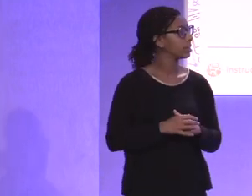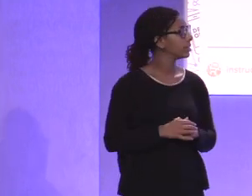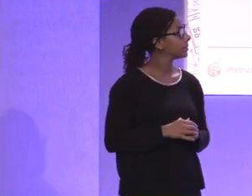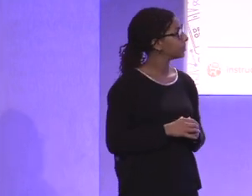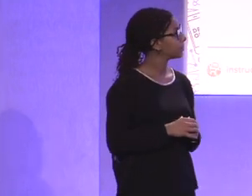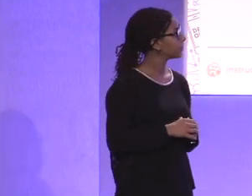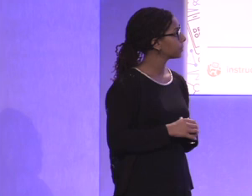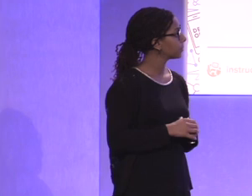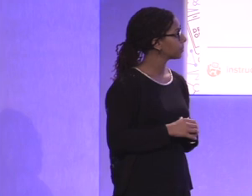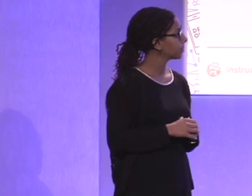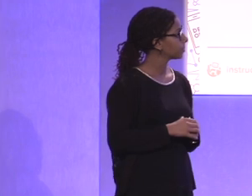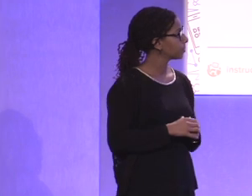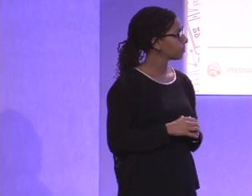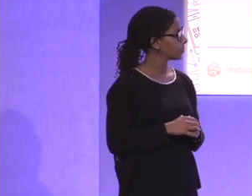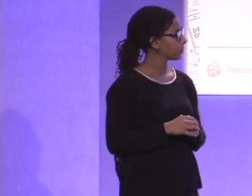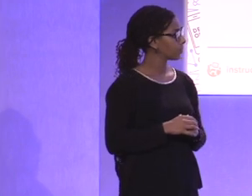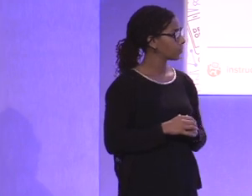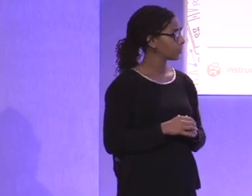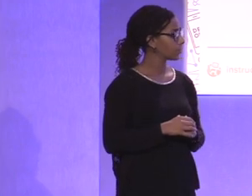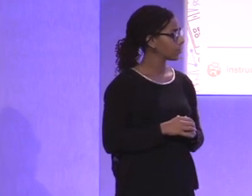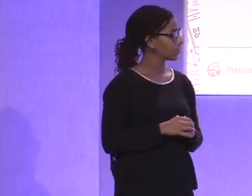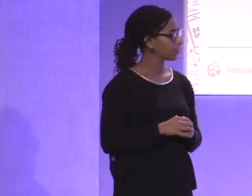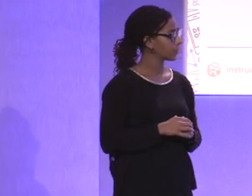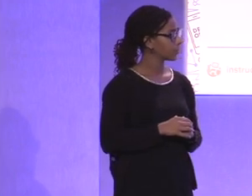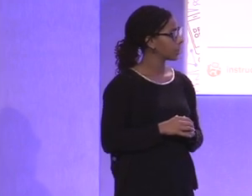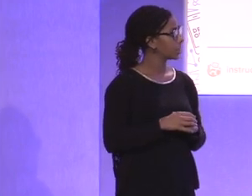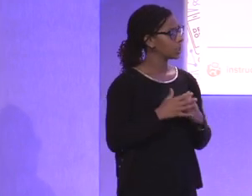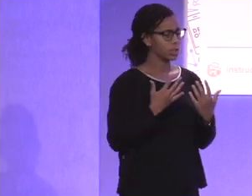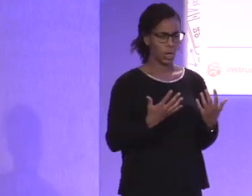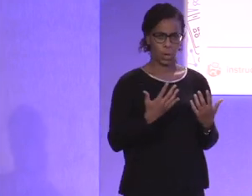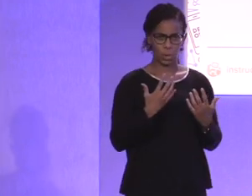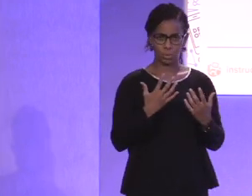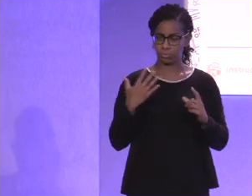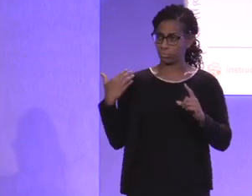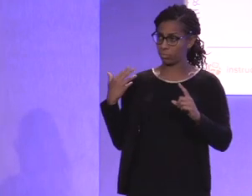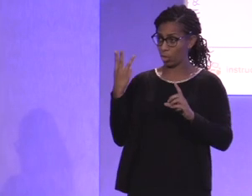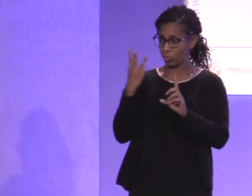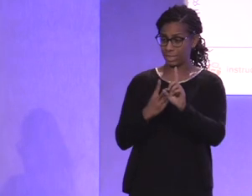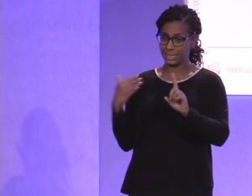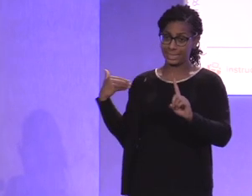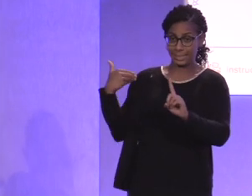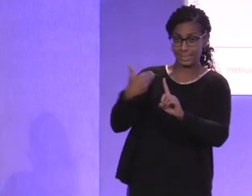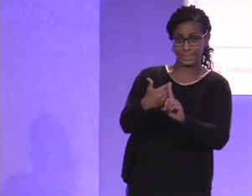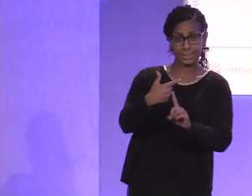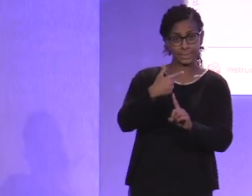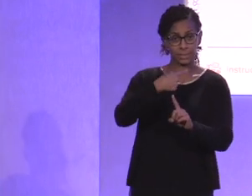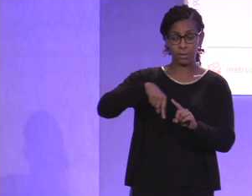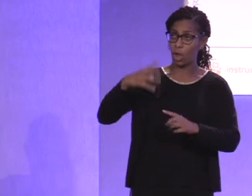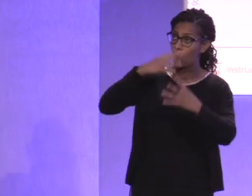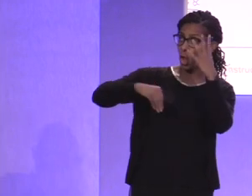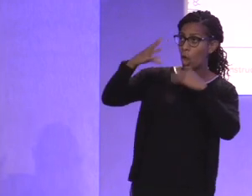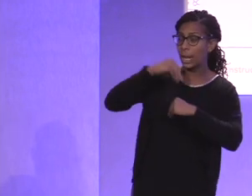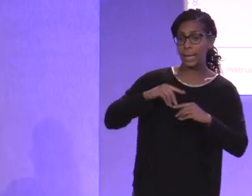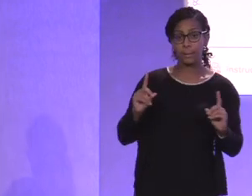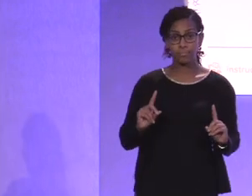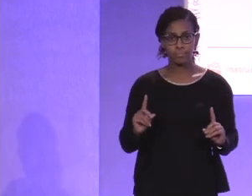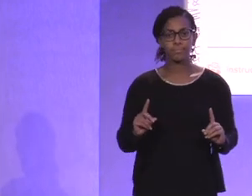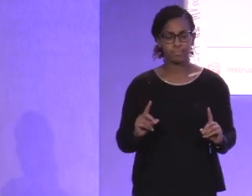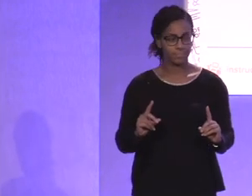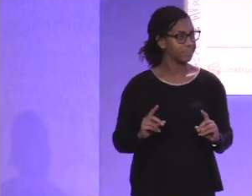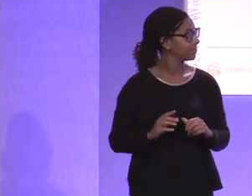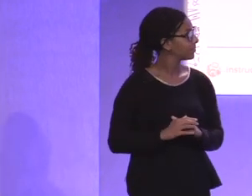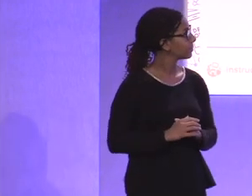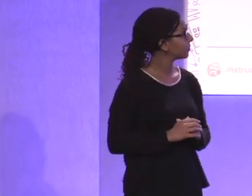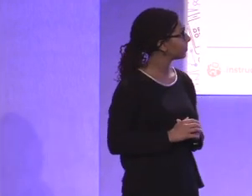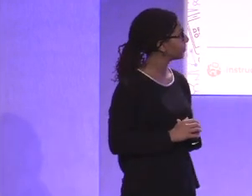So now that I've laid the ground rule, what have we been learning in the last 3 years? So that is Elrond.